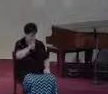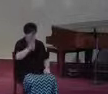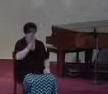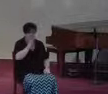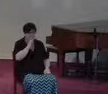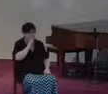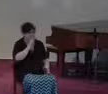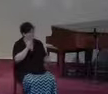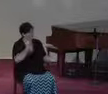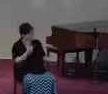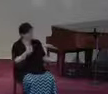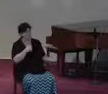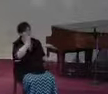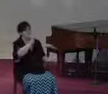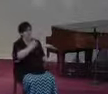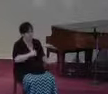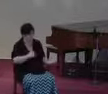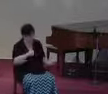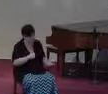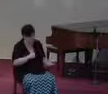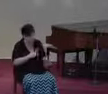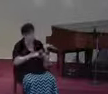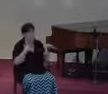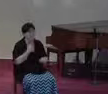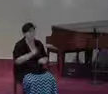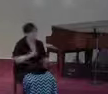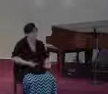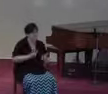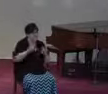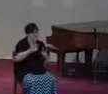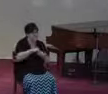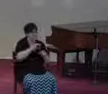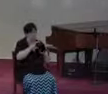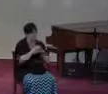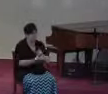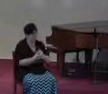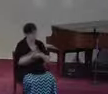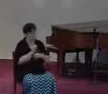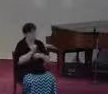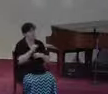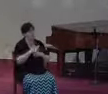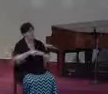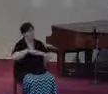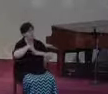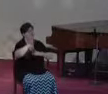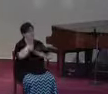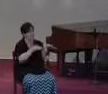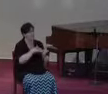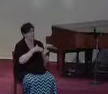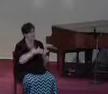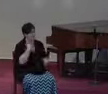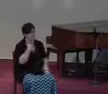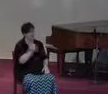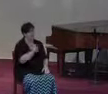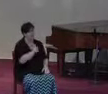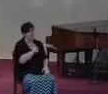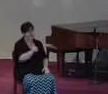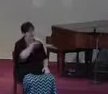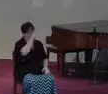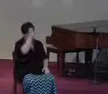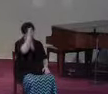apologize for saying that we live in a culture where too often we put people out